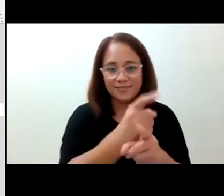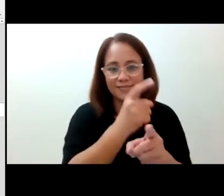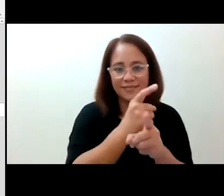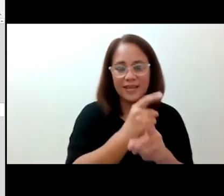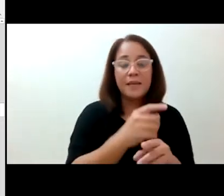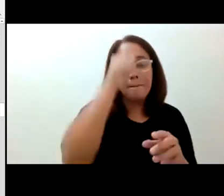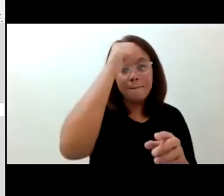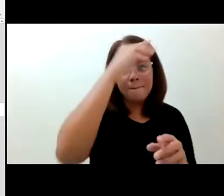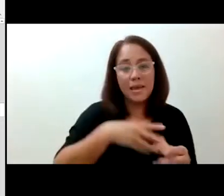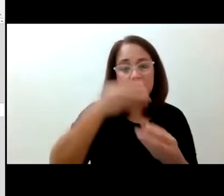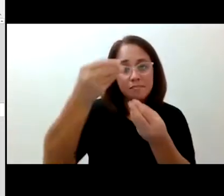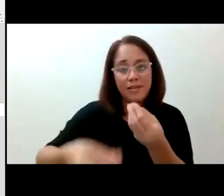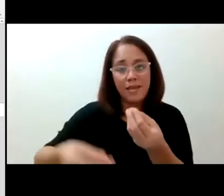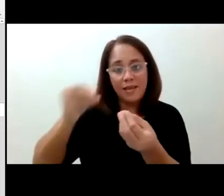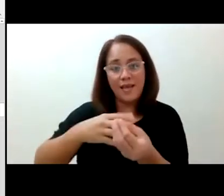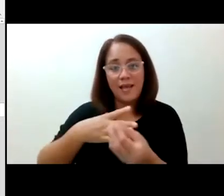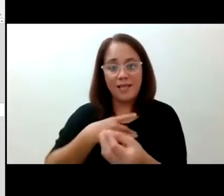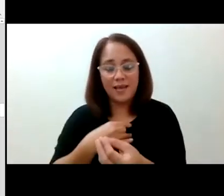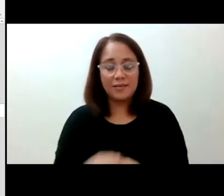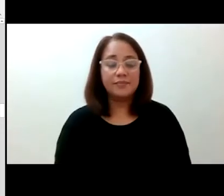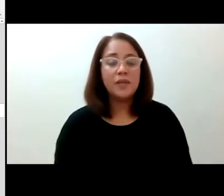What about number 11?